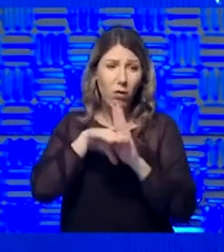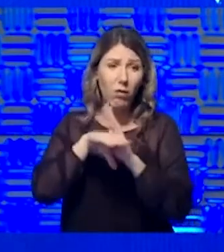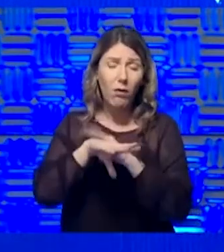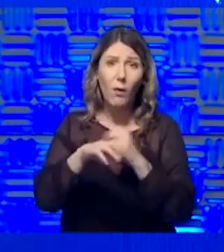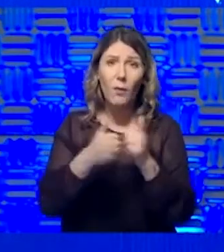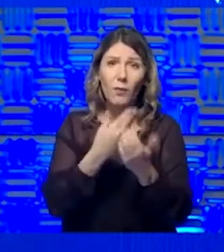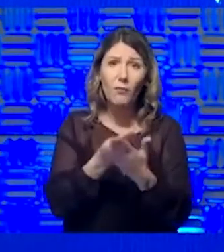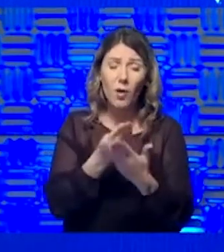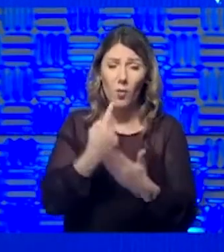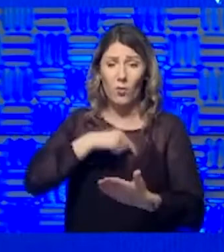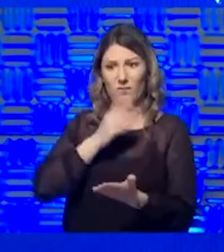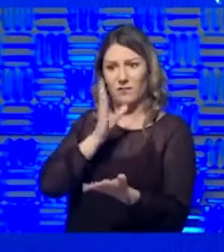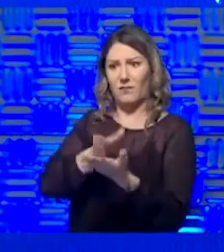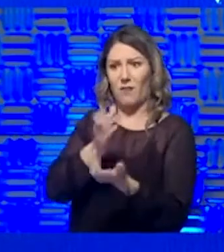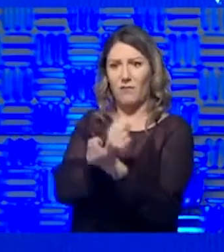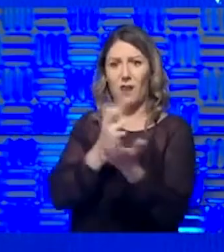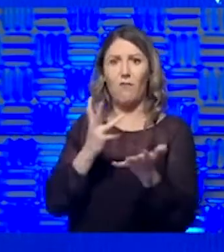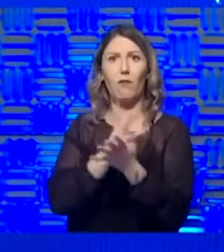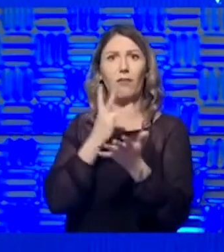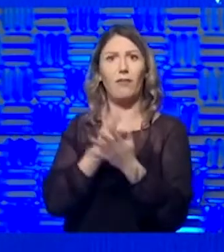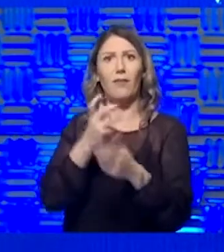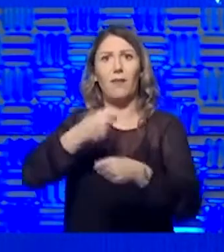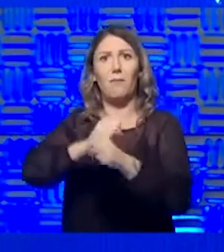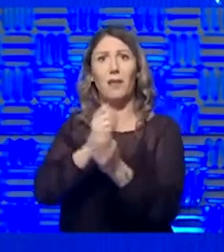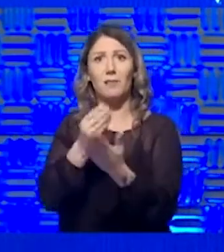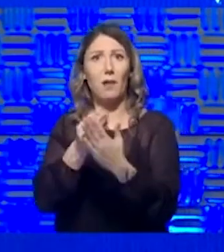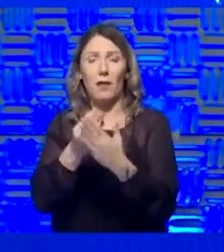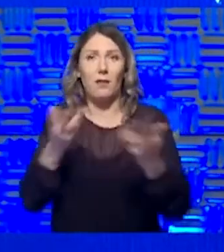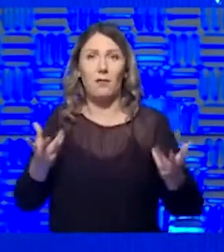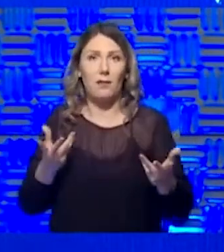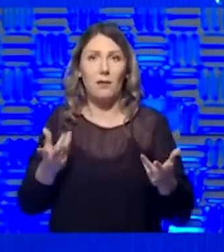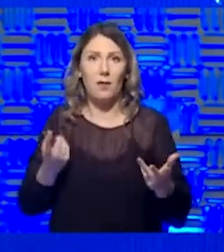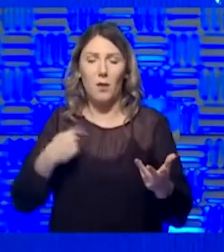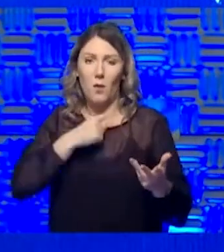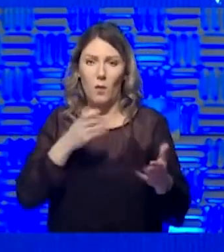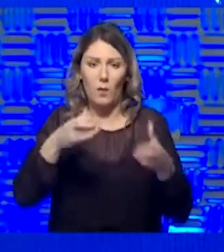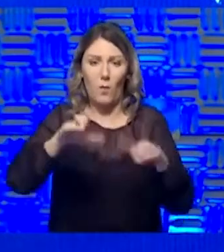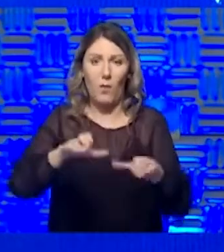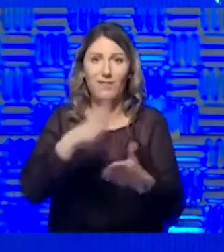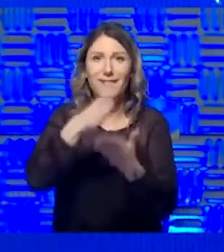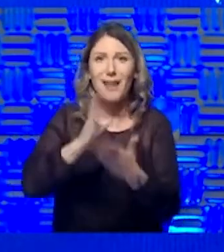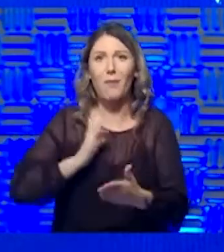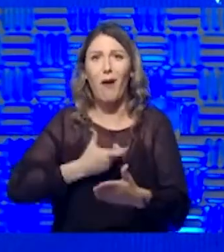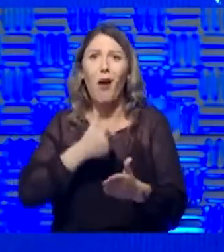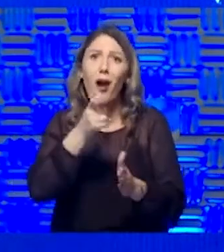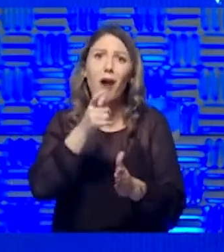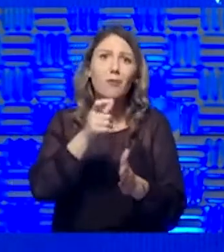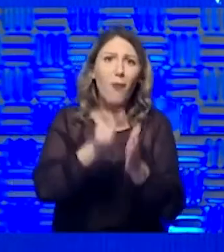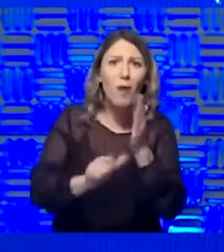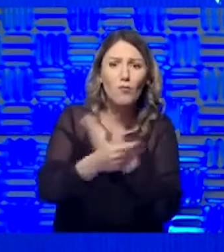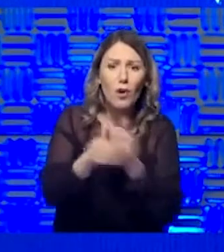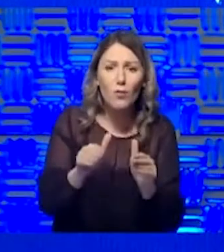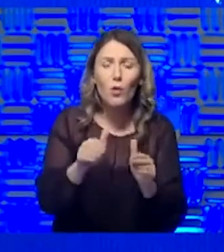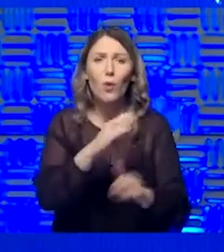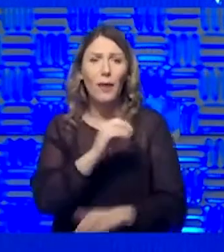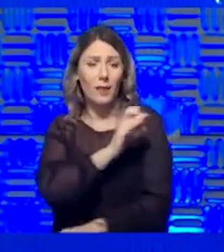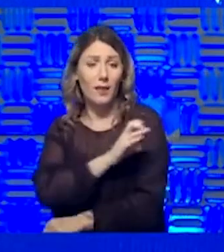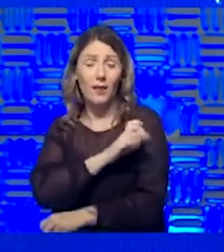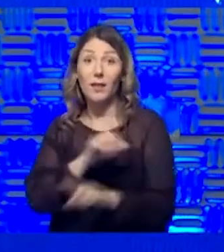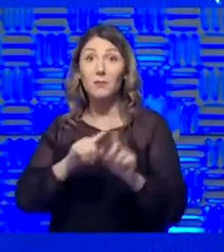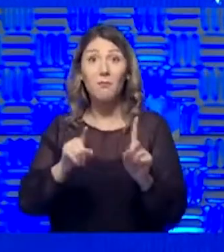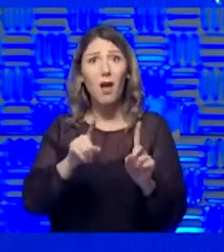you know, that's just altruism, right? There's no other way. We would have wanted to stop our operating rooms. We didn't want to stop the clinics, but we had to do